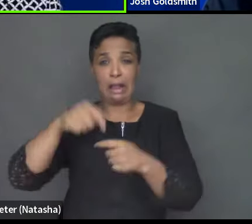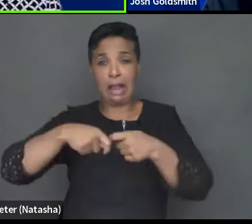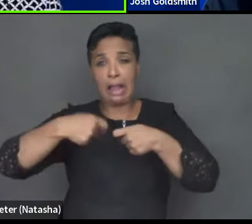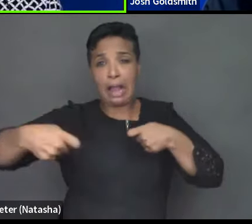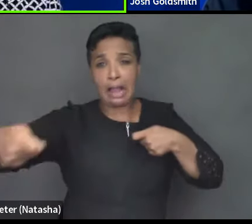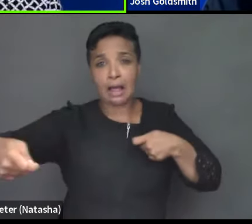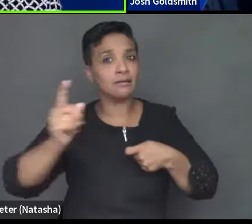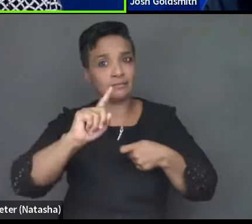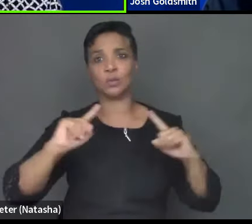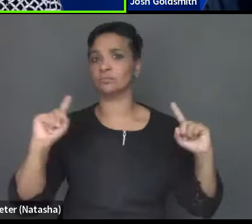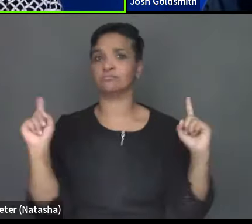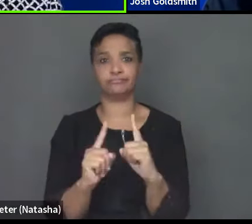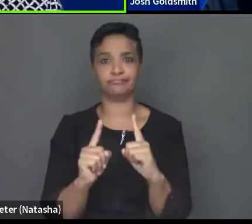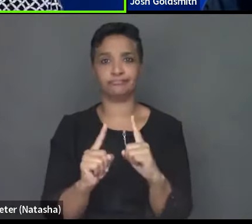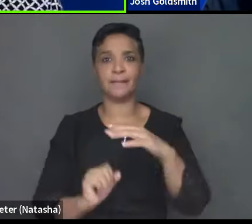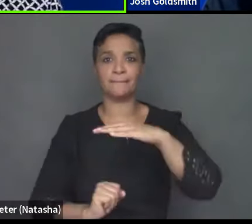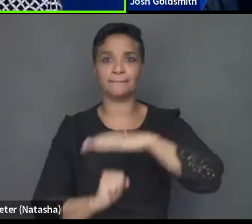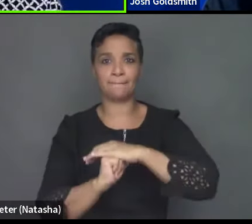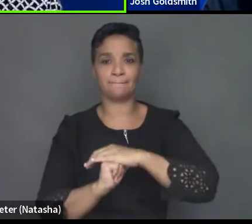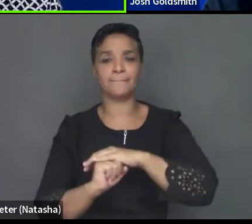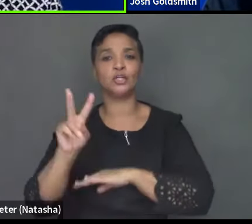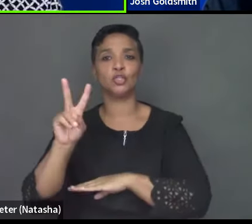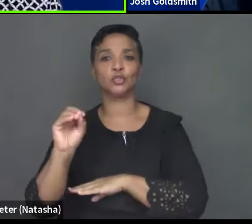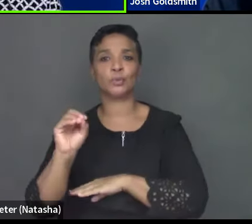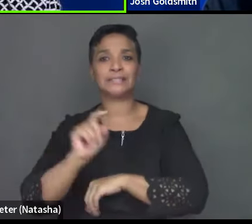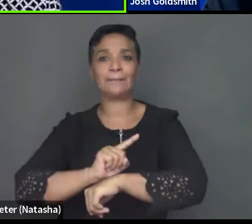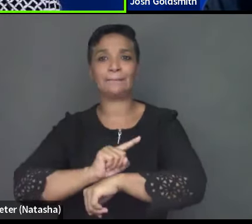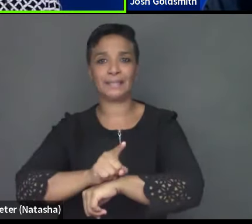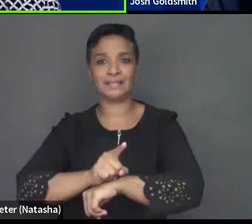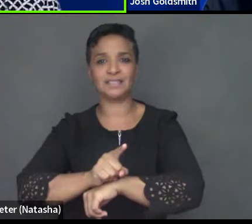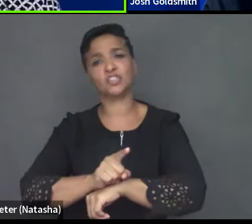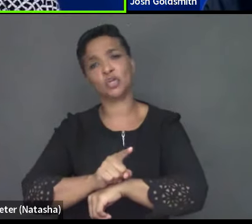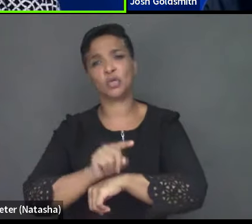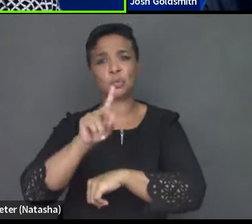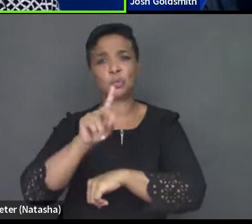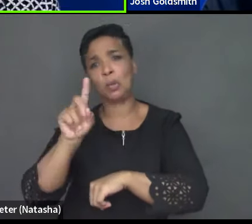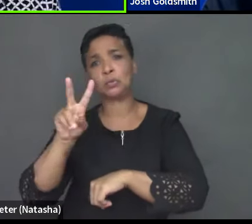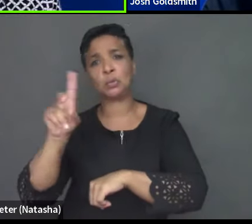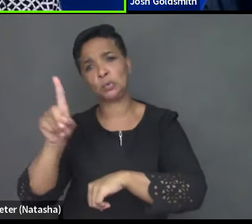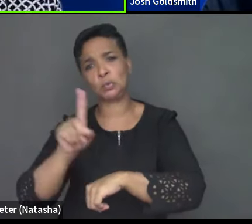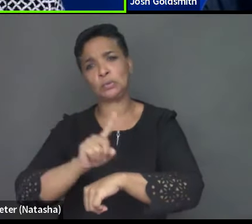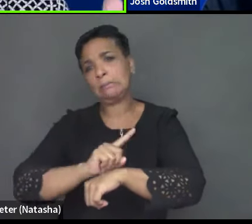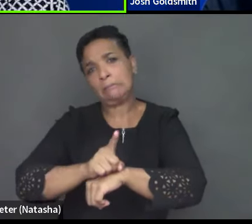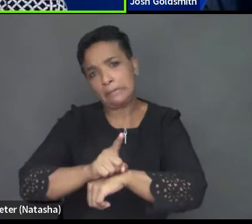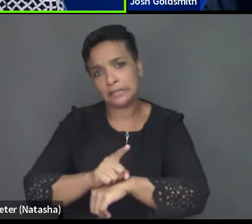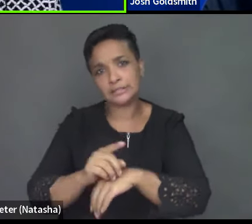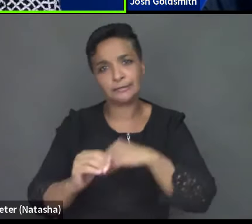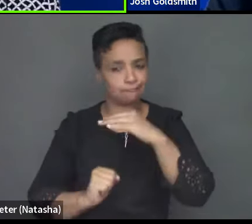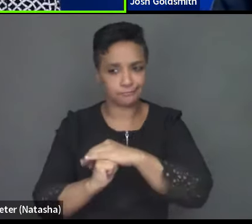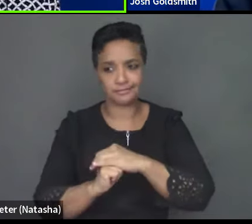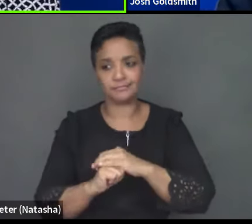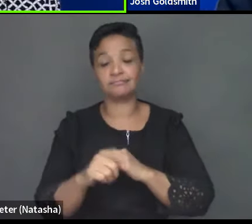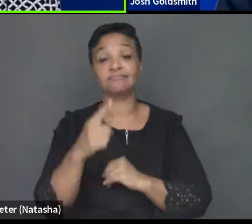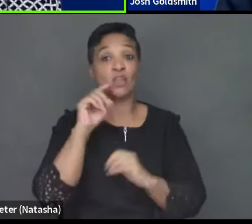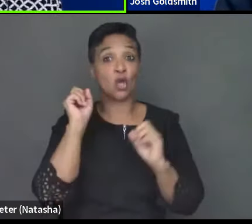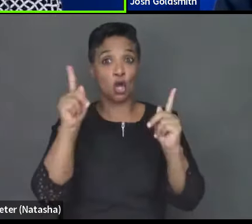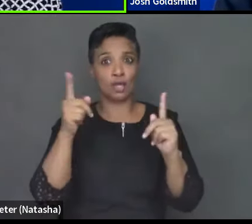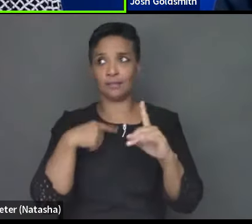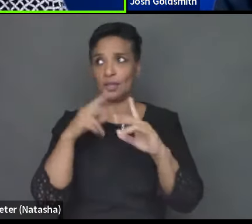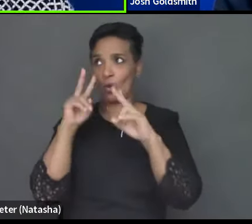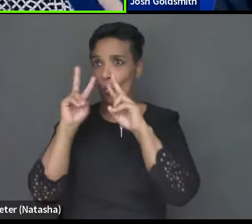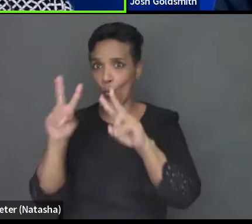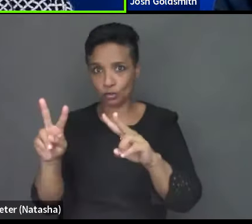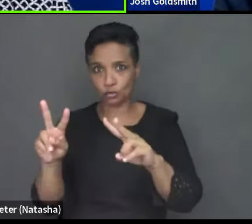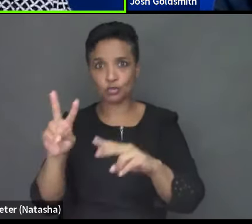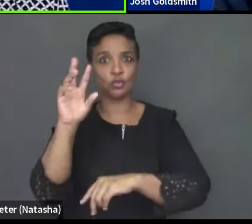long. At the most, or 21, 22 minutes. So make sure that you say, well, okay, if I'm going to be watching this for 20